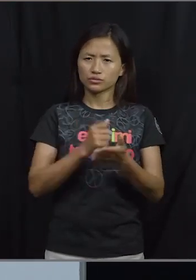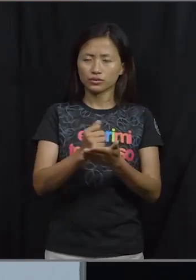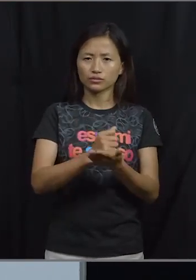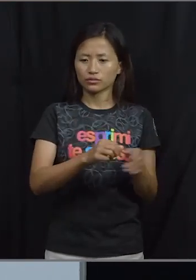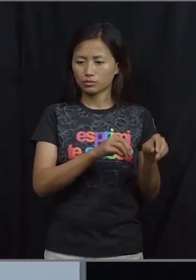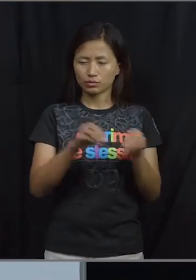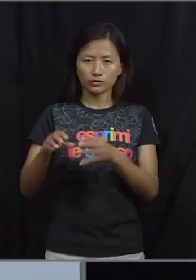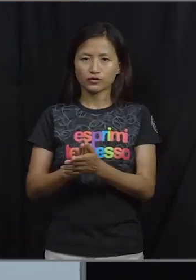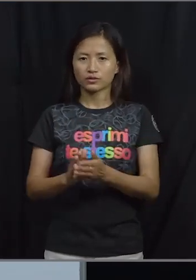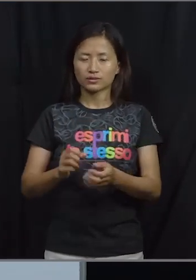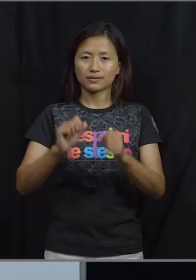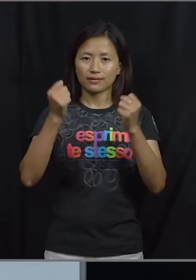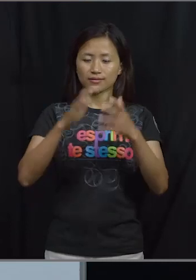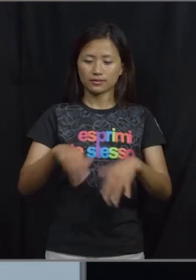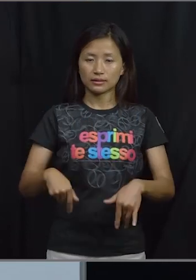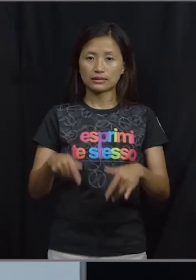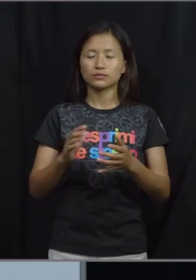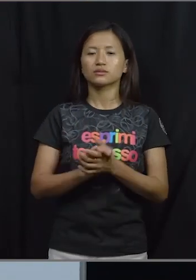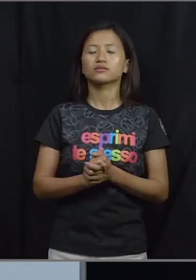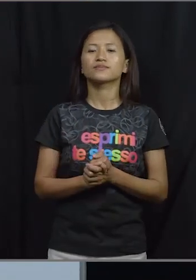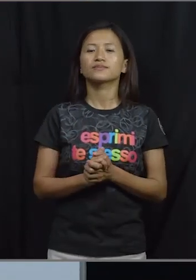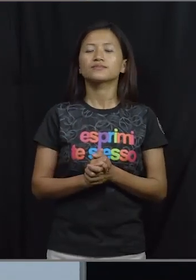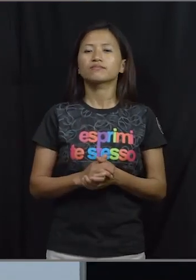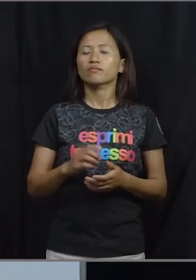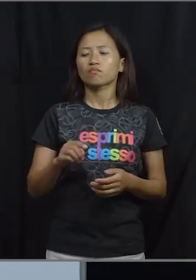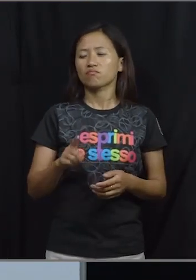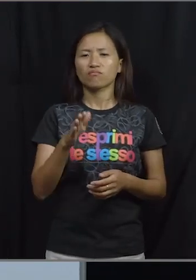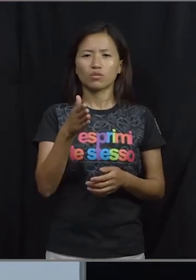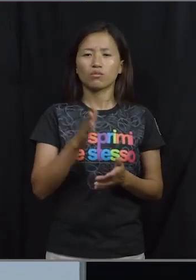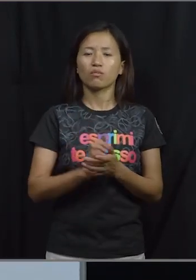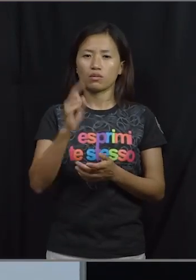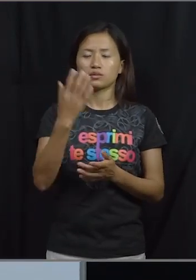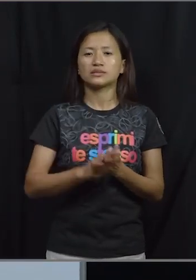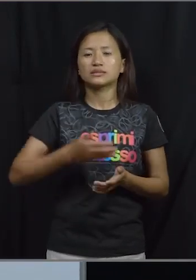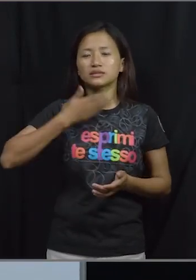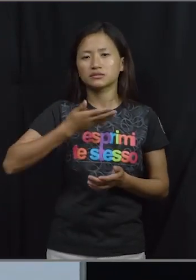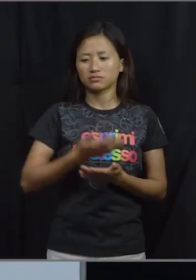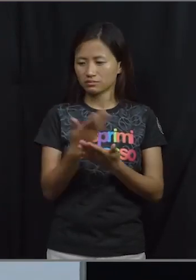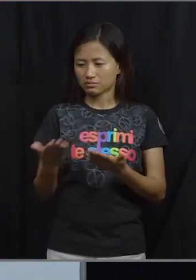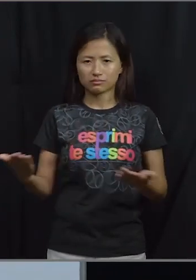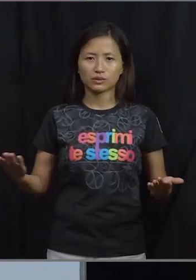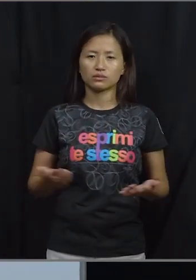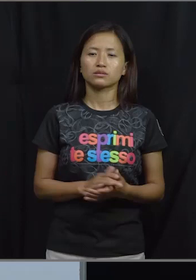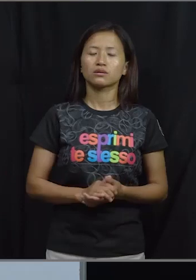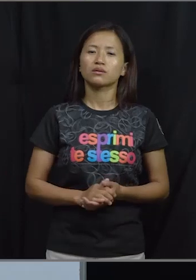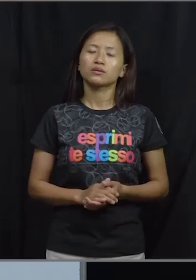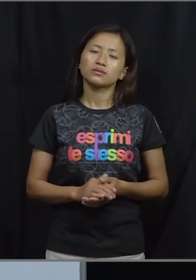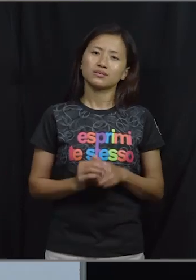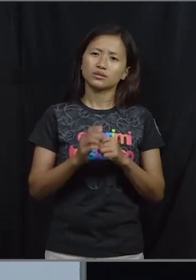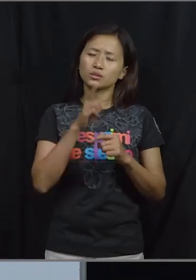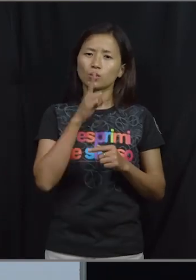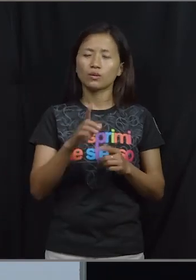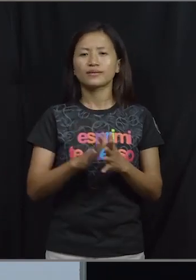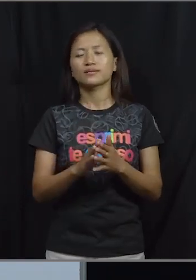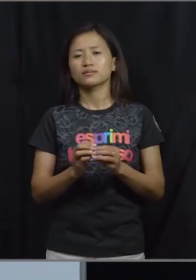So from the time that it is born, nobody teaches the baby these things, isn't it? It is quite natural,